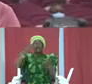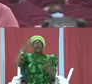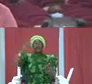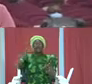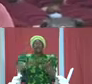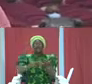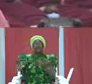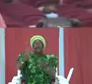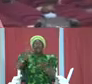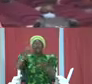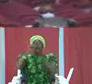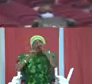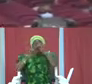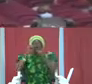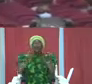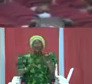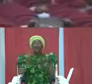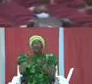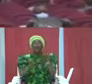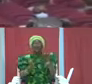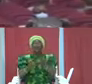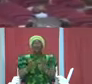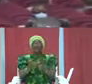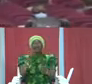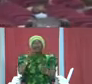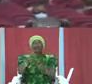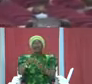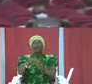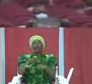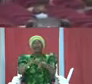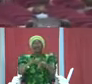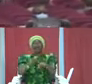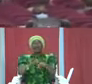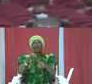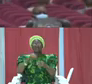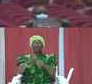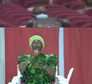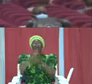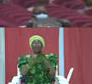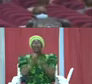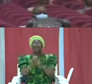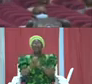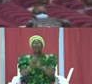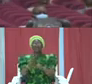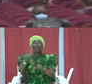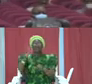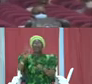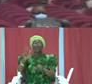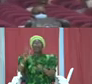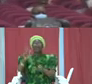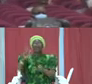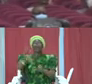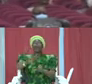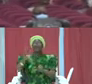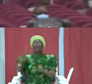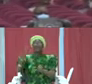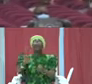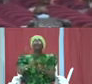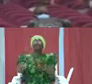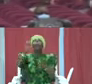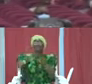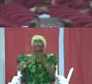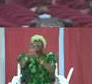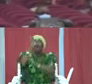service, the first of its kind in the year 2022. Glory to God in the